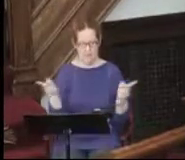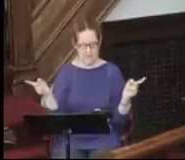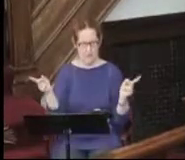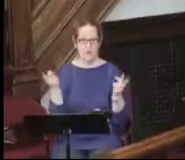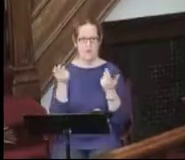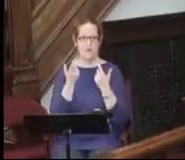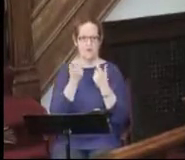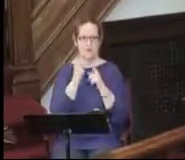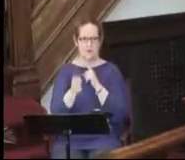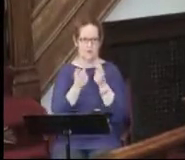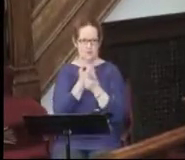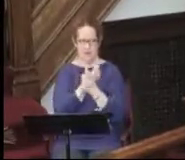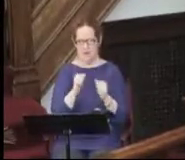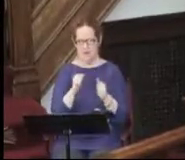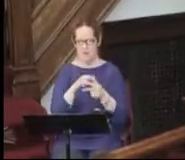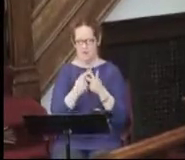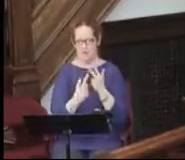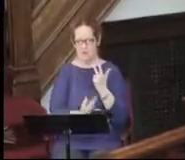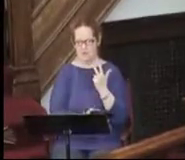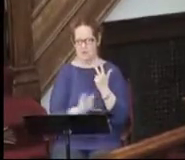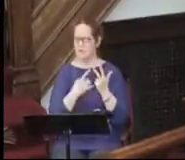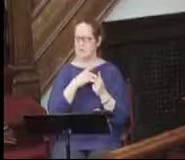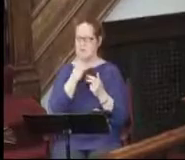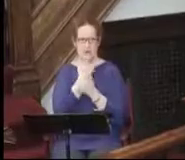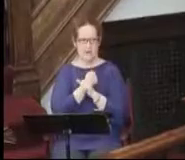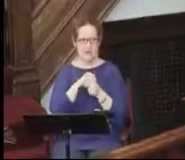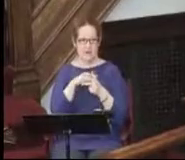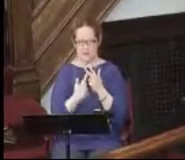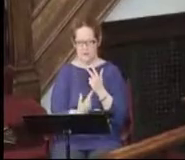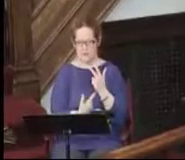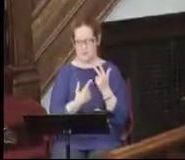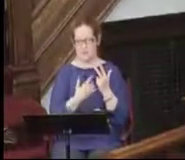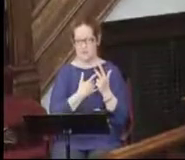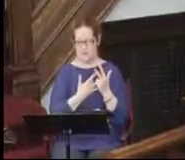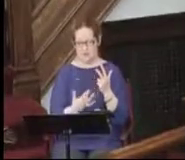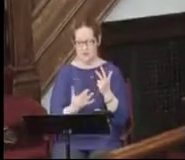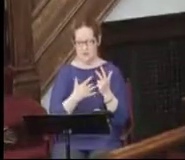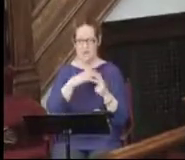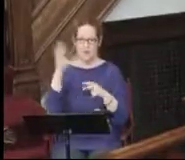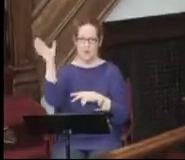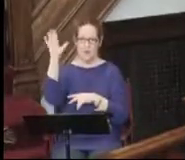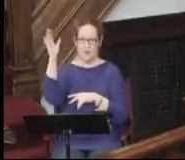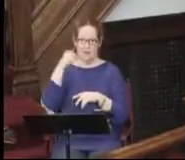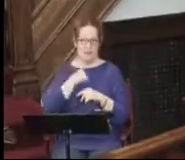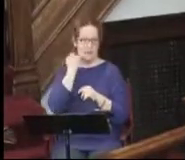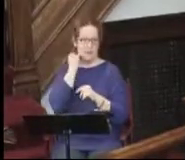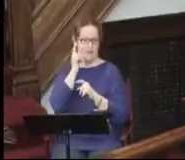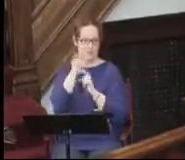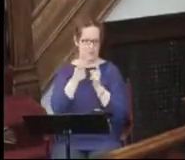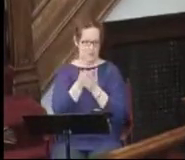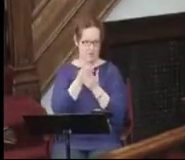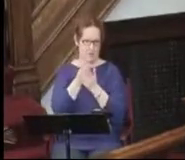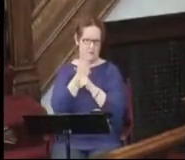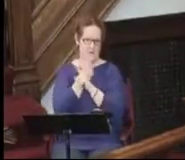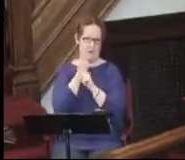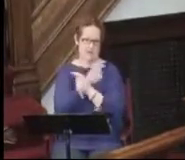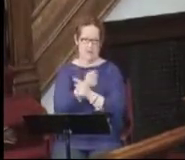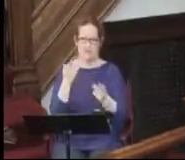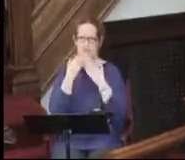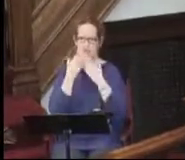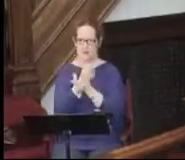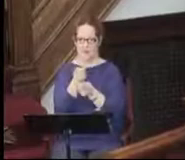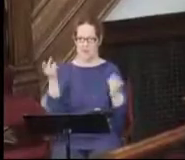one of those three funds, not just the COP. So if you contribute to any of those three funds, could you just wave at me? Can you thank these folks, please? Thank